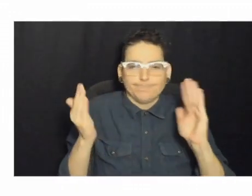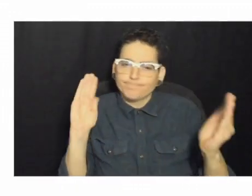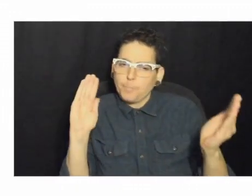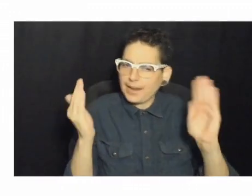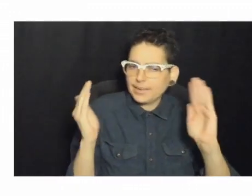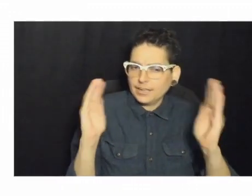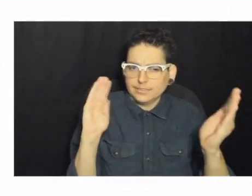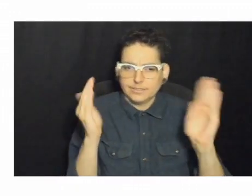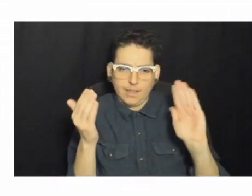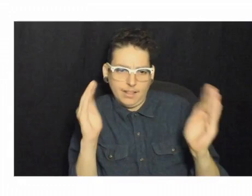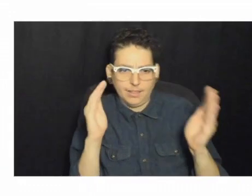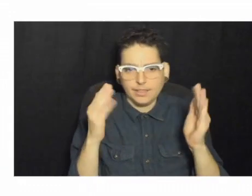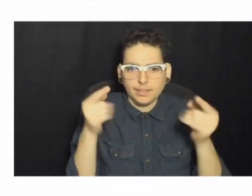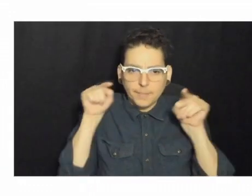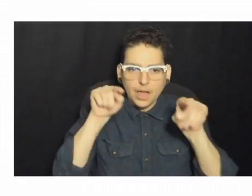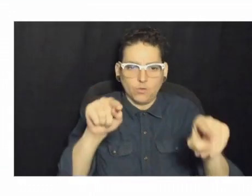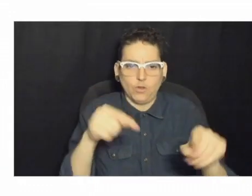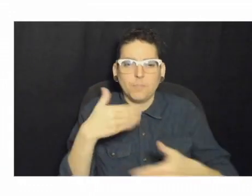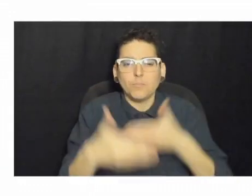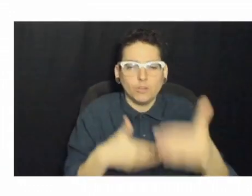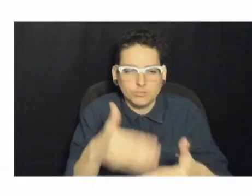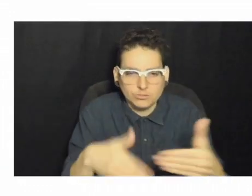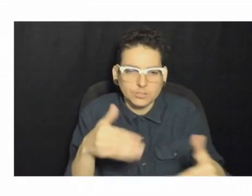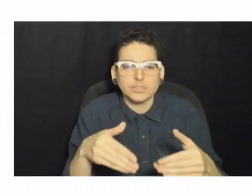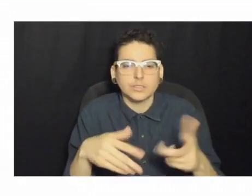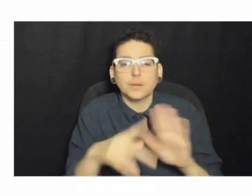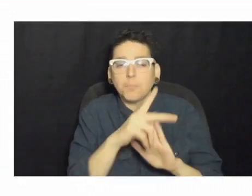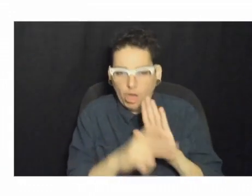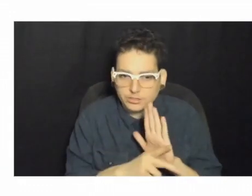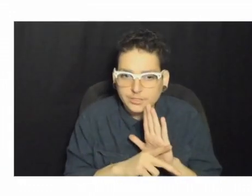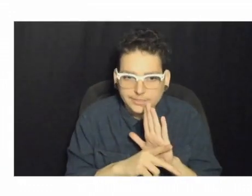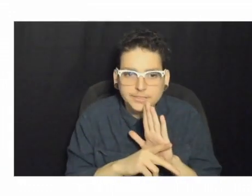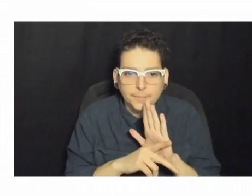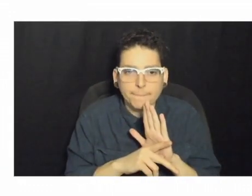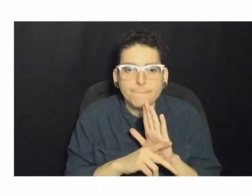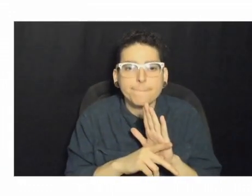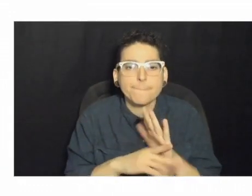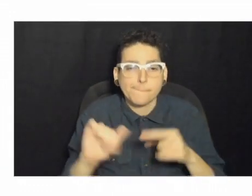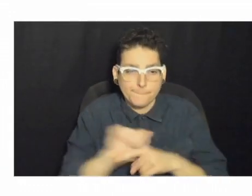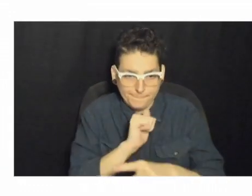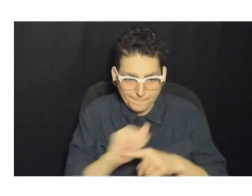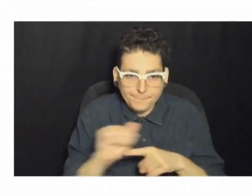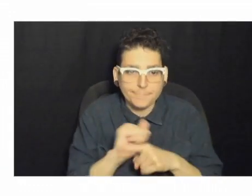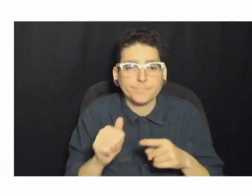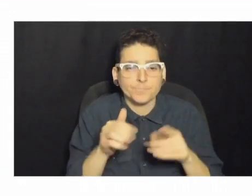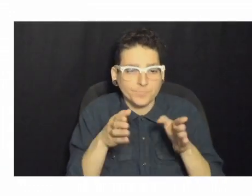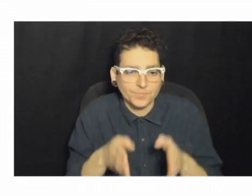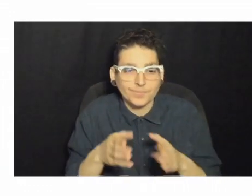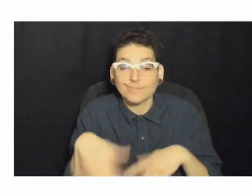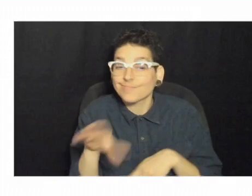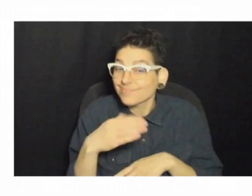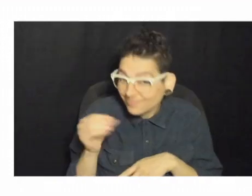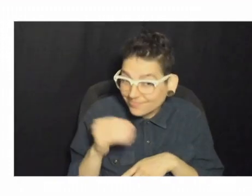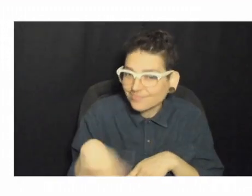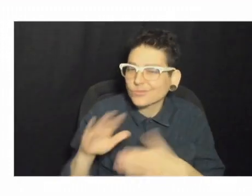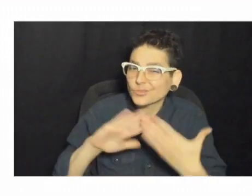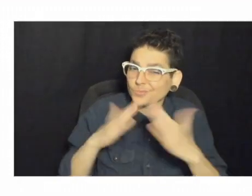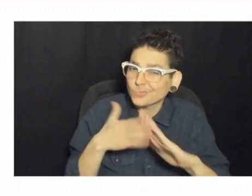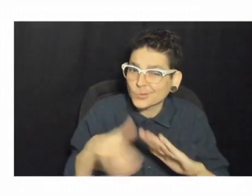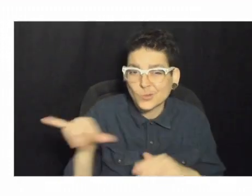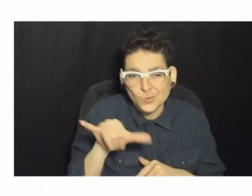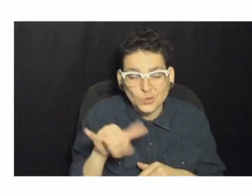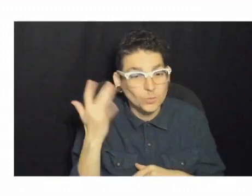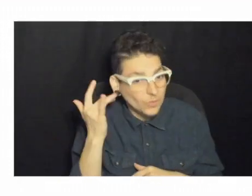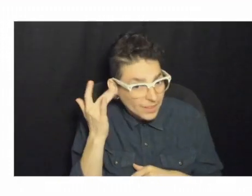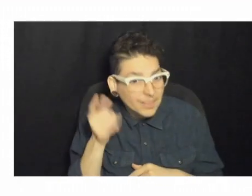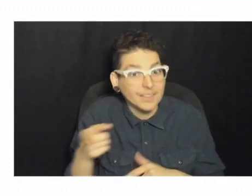then scholars, and then the community too, because it's the community's voices that matter, and